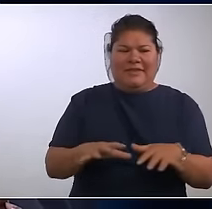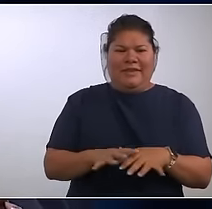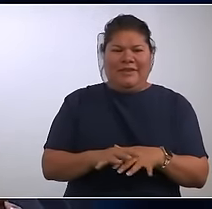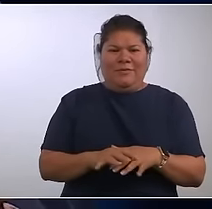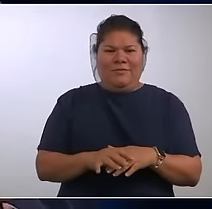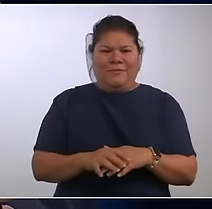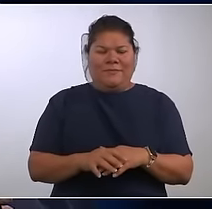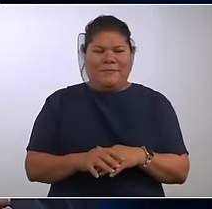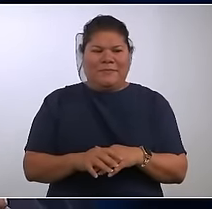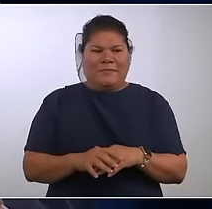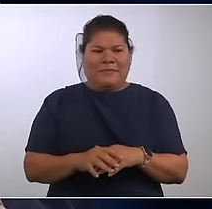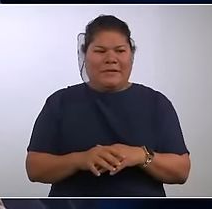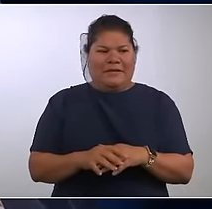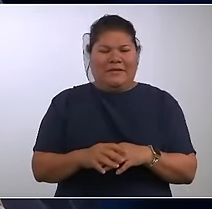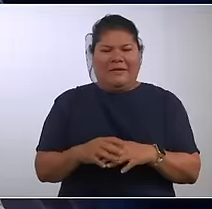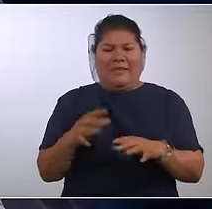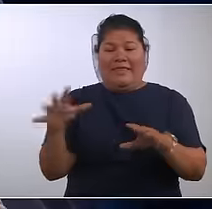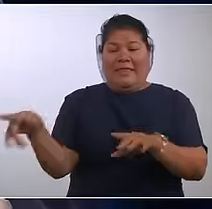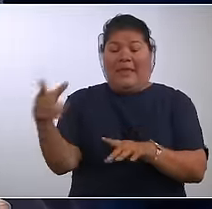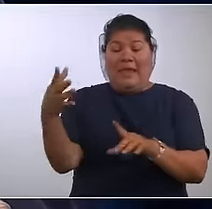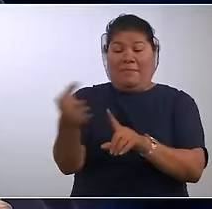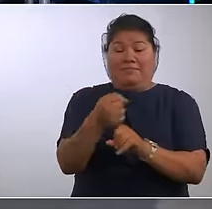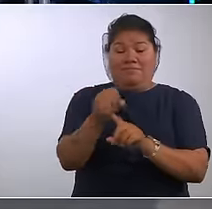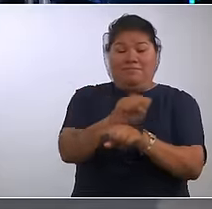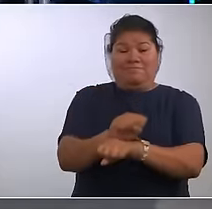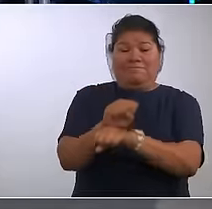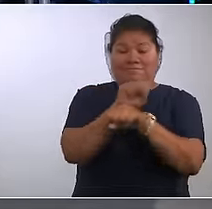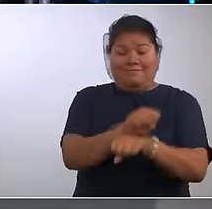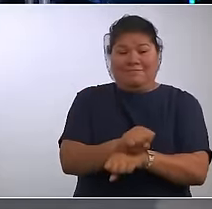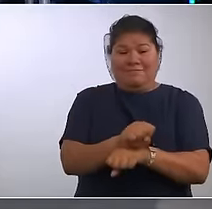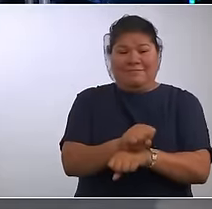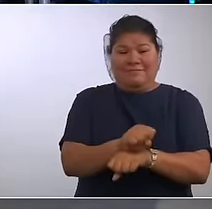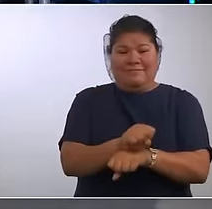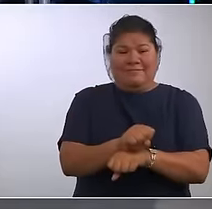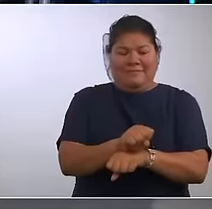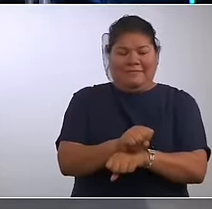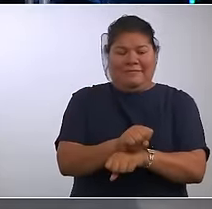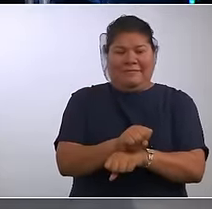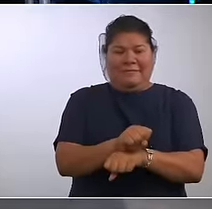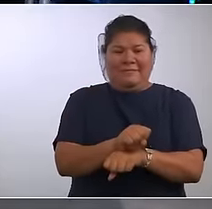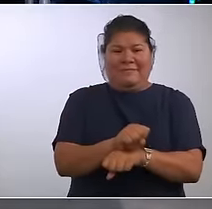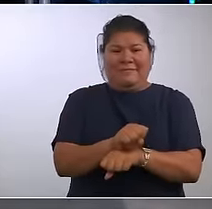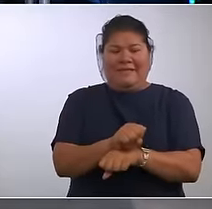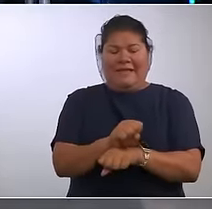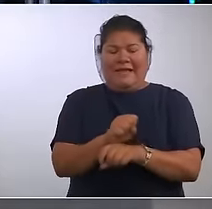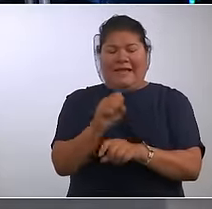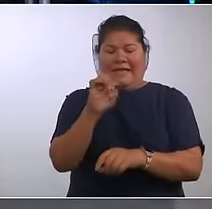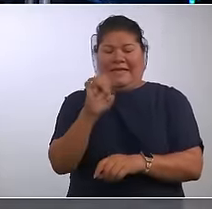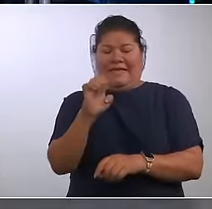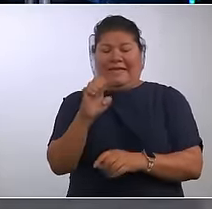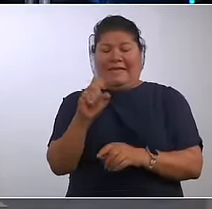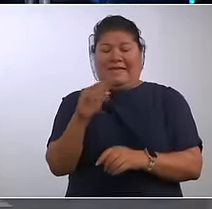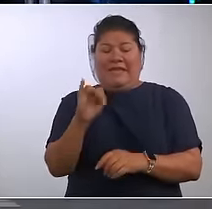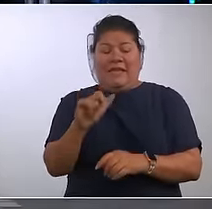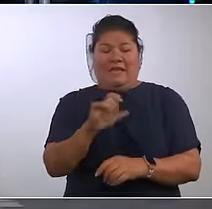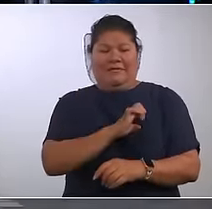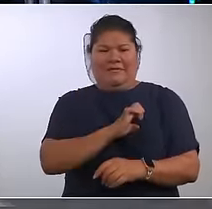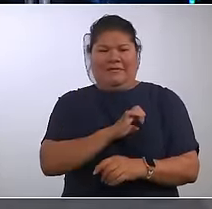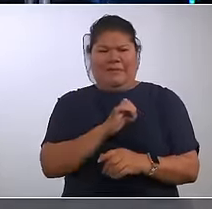The people of God have been dispersed. Han sido tomados cautivos. They've been taken captive. Y Ezequiel mira, and Ezekiel